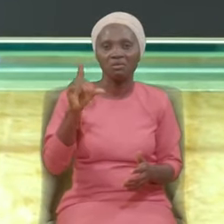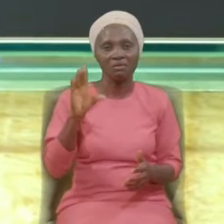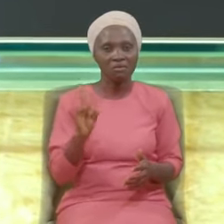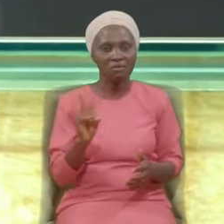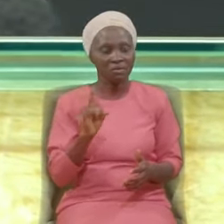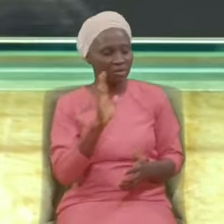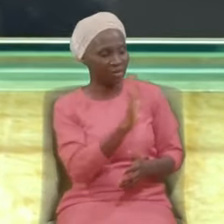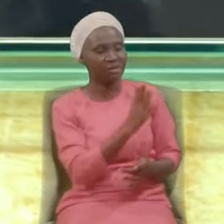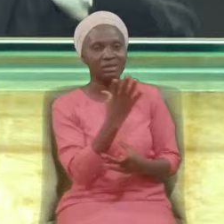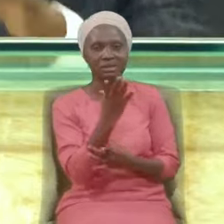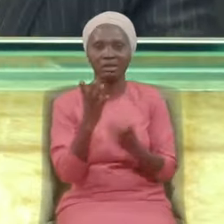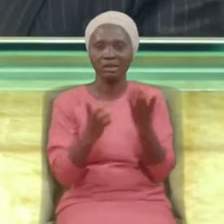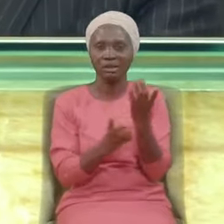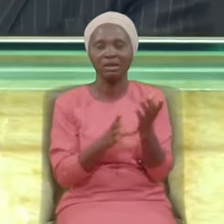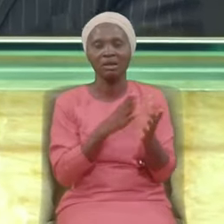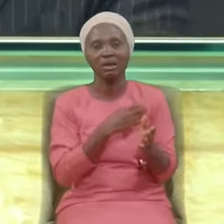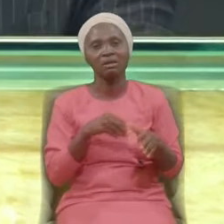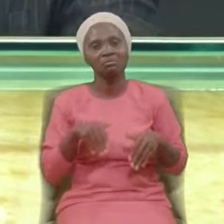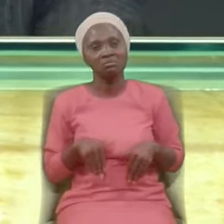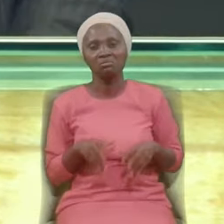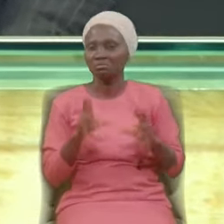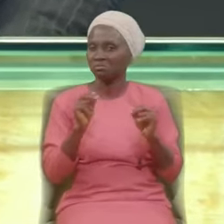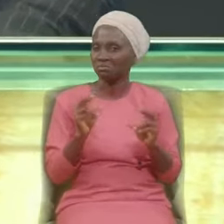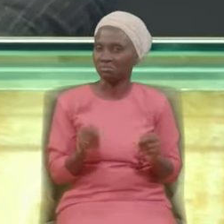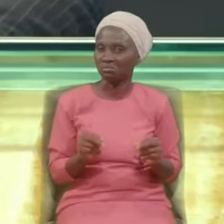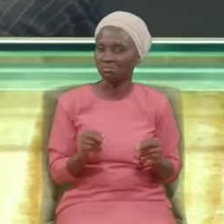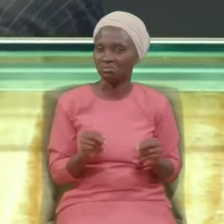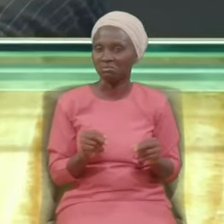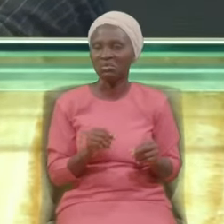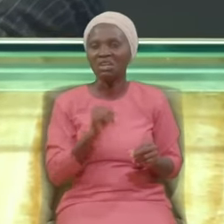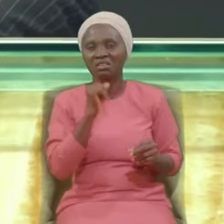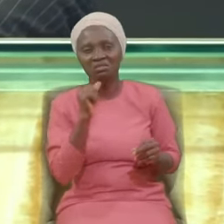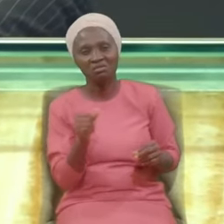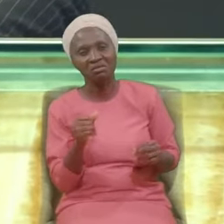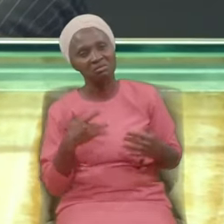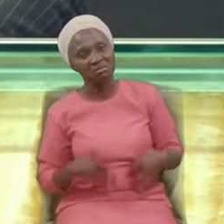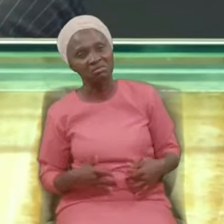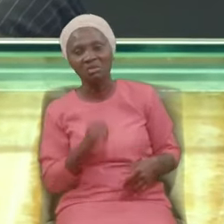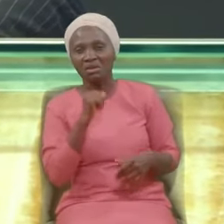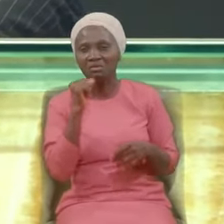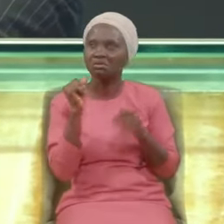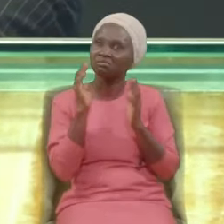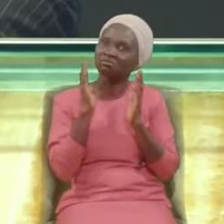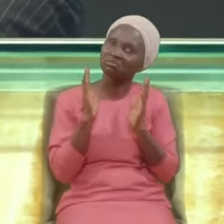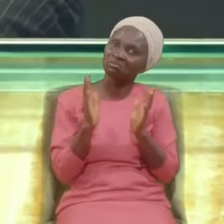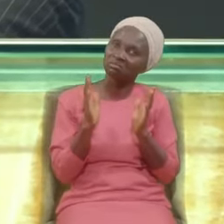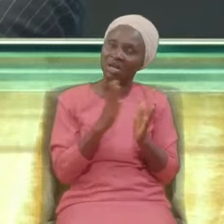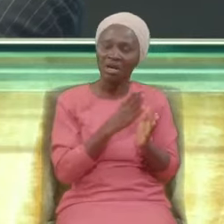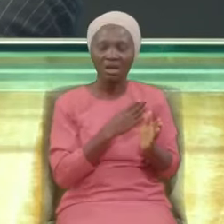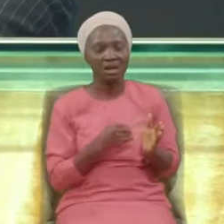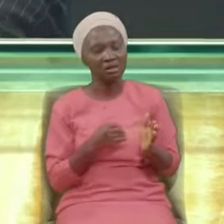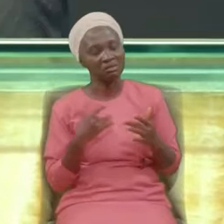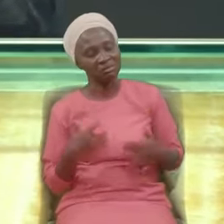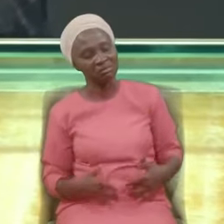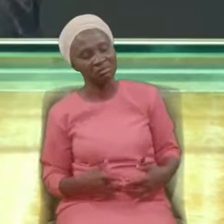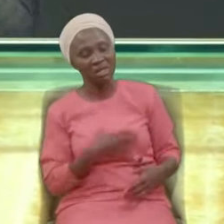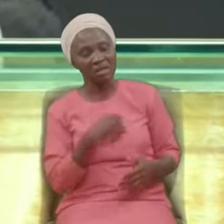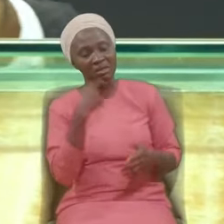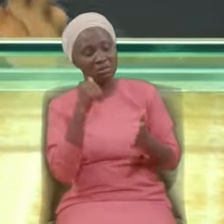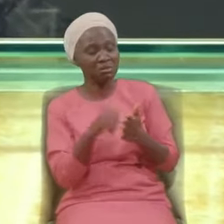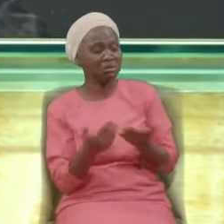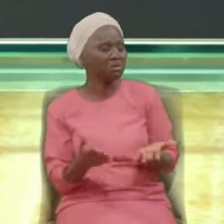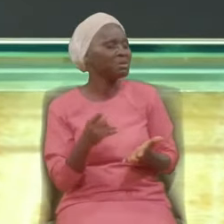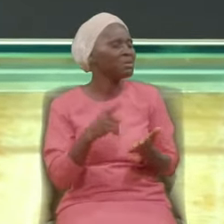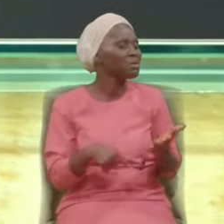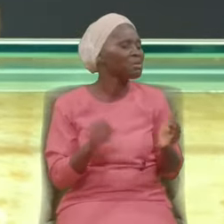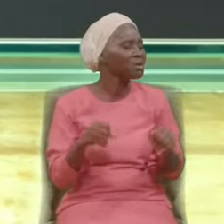happened. What can we do now? We're helpless. We're hopeless. They're